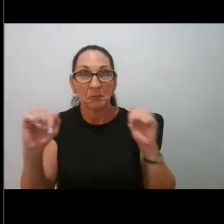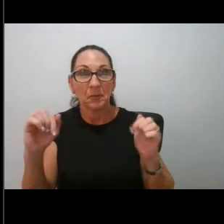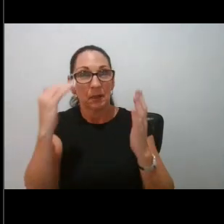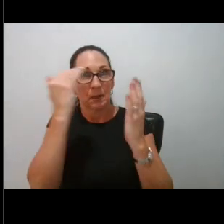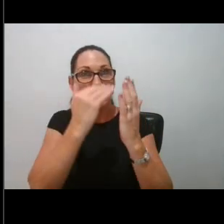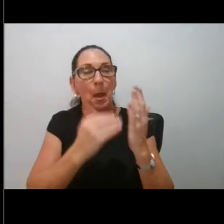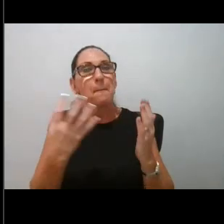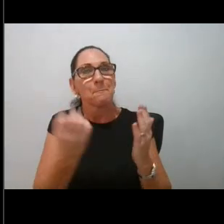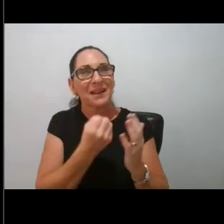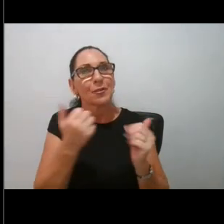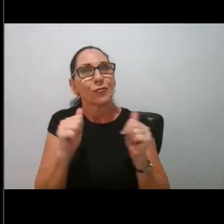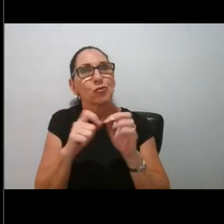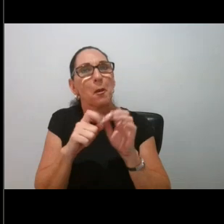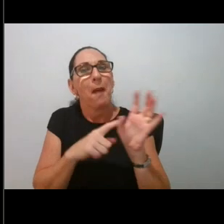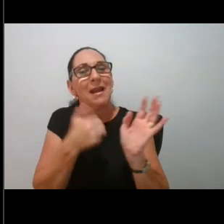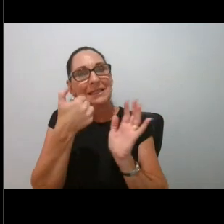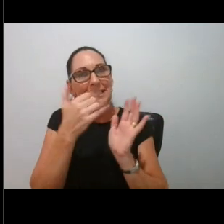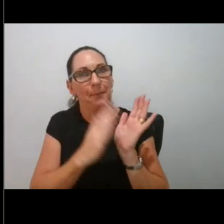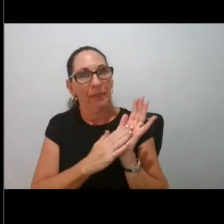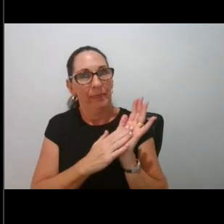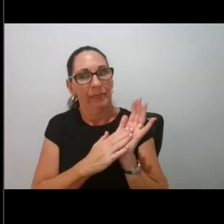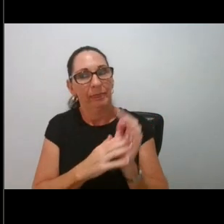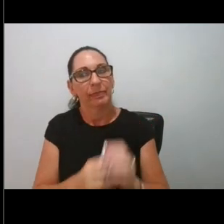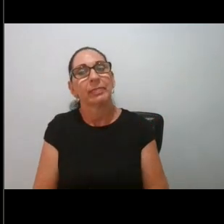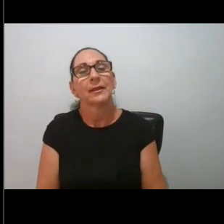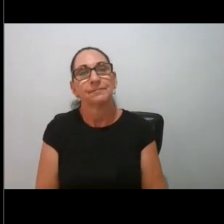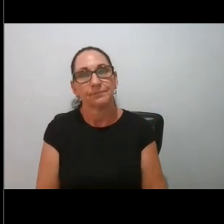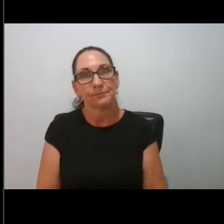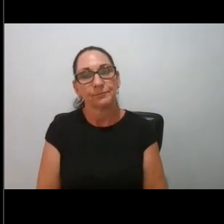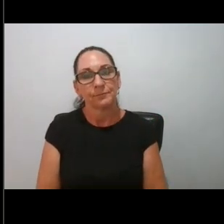6-month time frame. Yeah, thanks, Catherine.